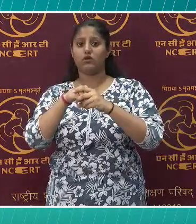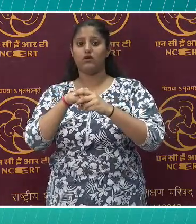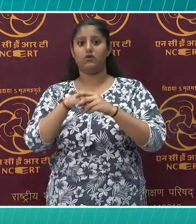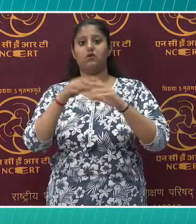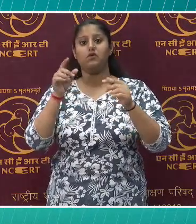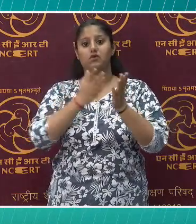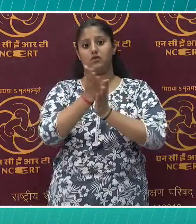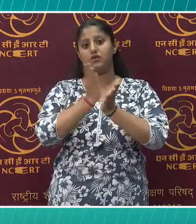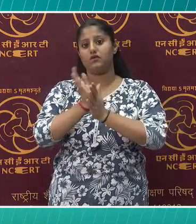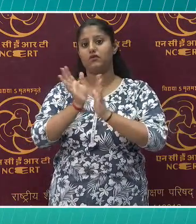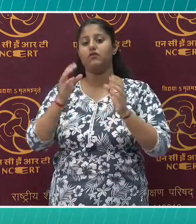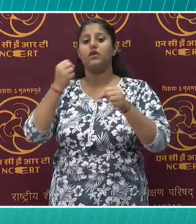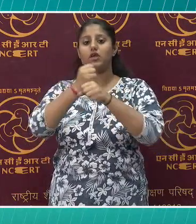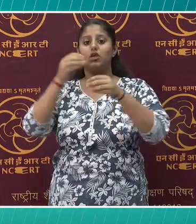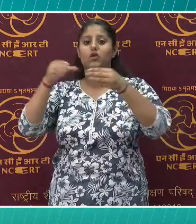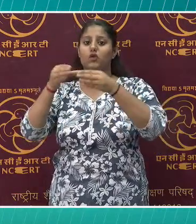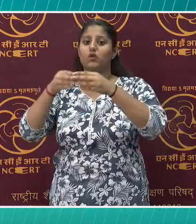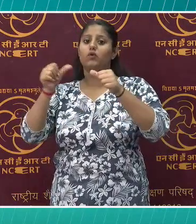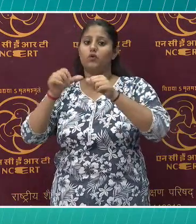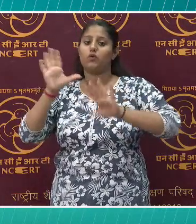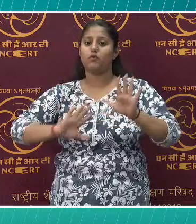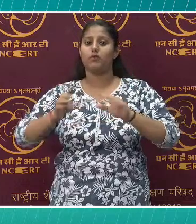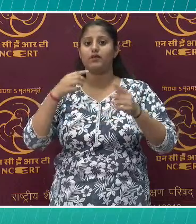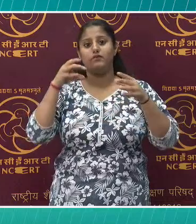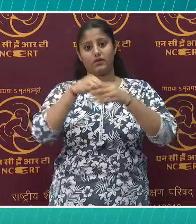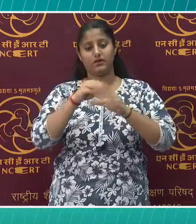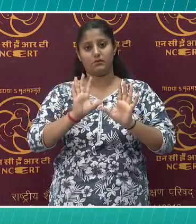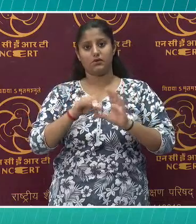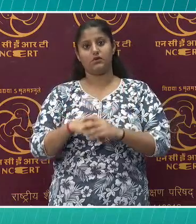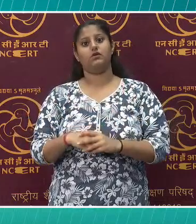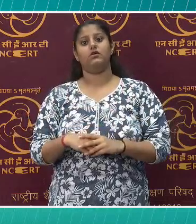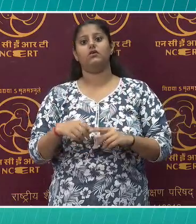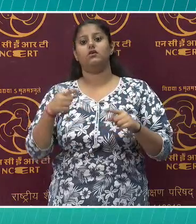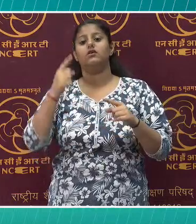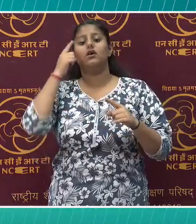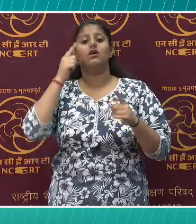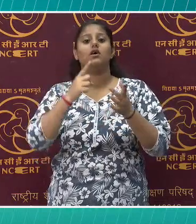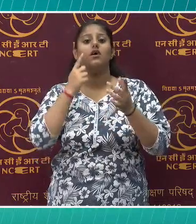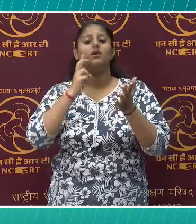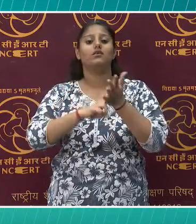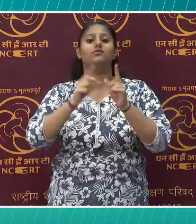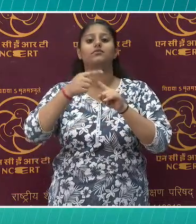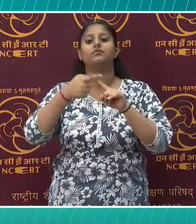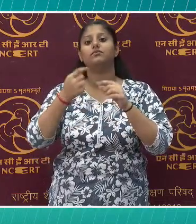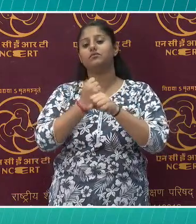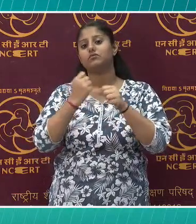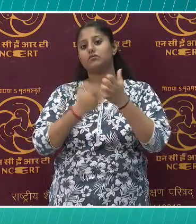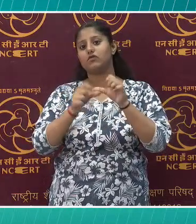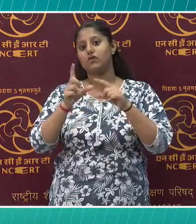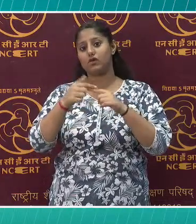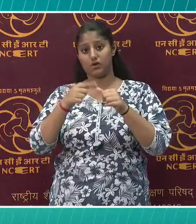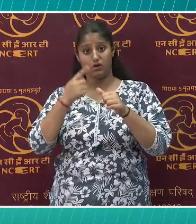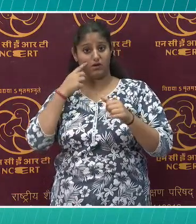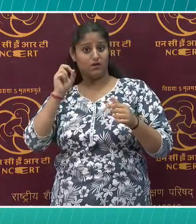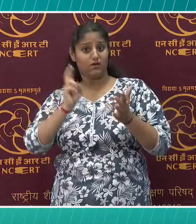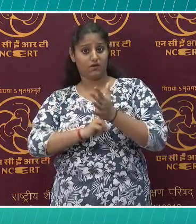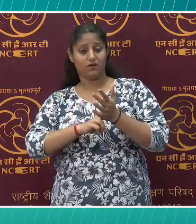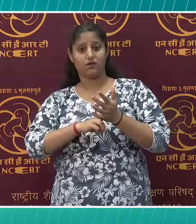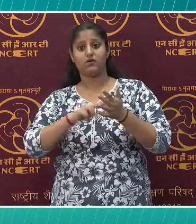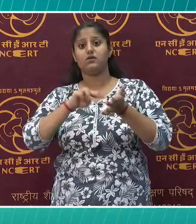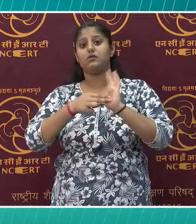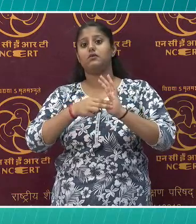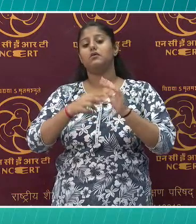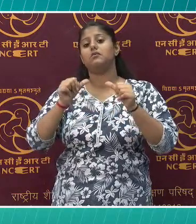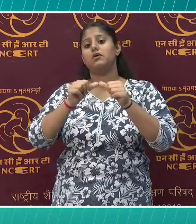a very good group activity. Yes, it's a very group activity. So, integration of all art forms, it's absolutely natural in our